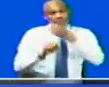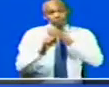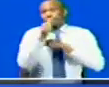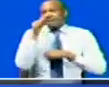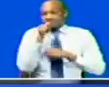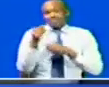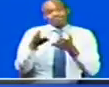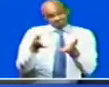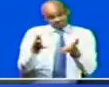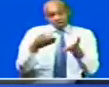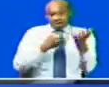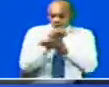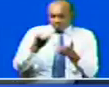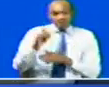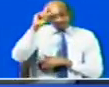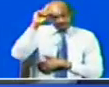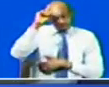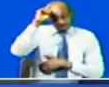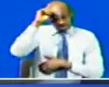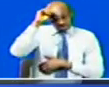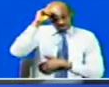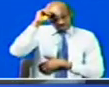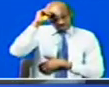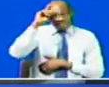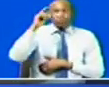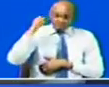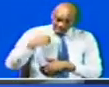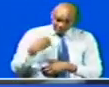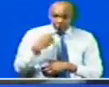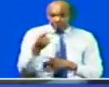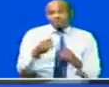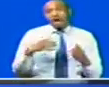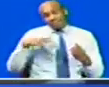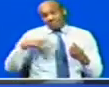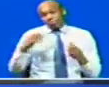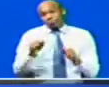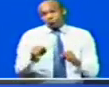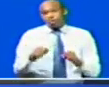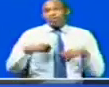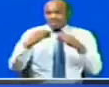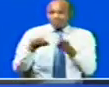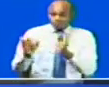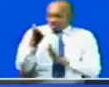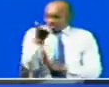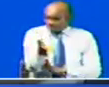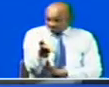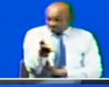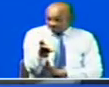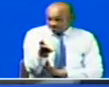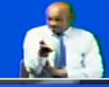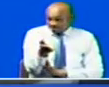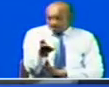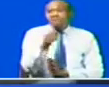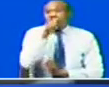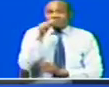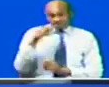drive the economy of Nyandarua County. Unless you have to engage what the private sector cannot do, I'll give the chance to the private